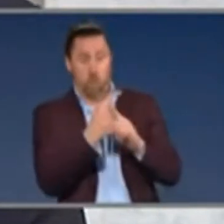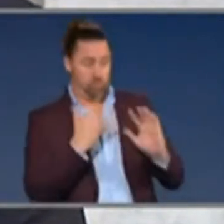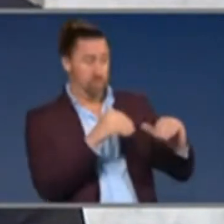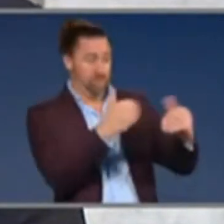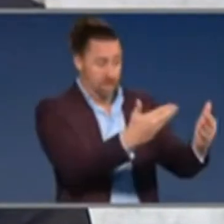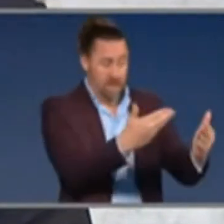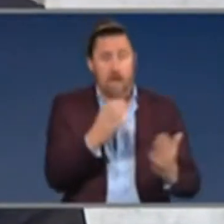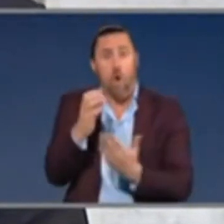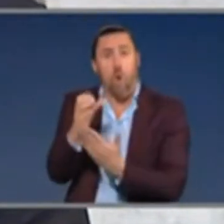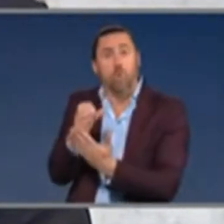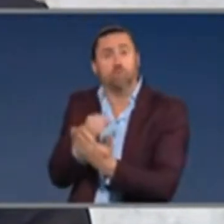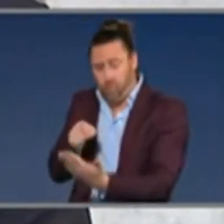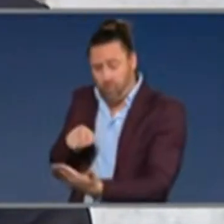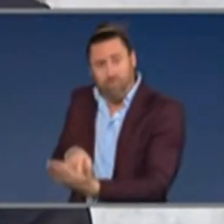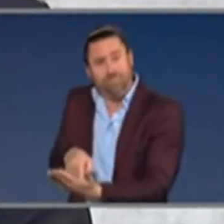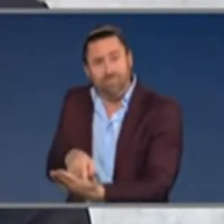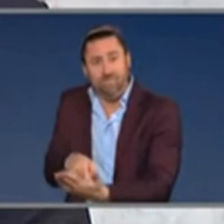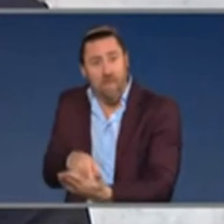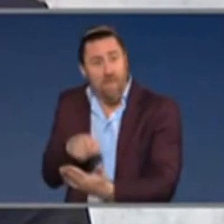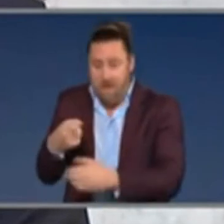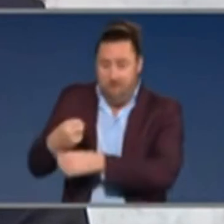doesn't provide for unilateral